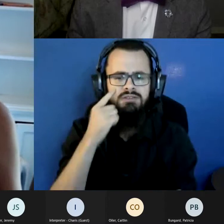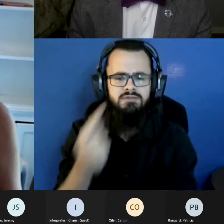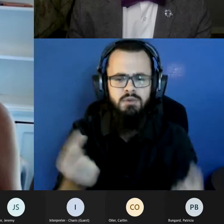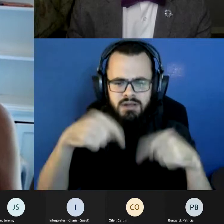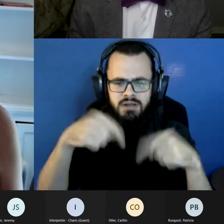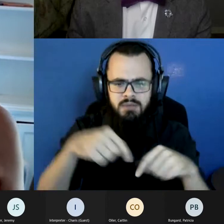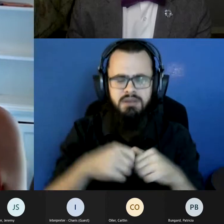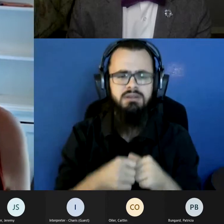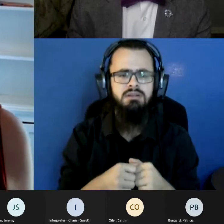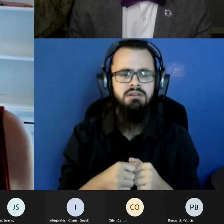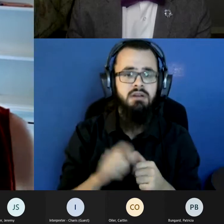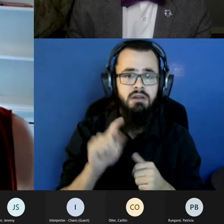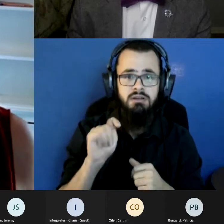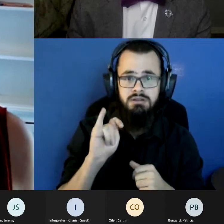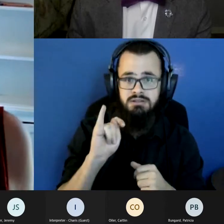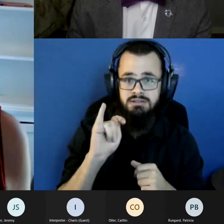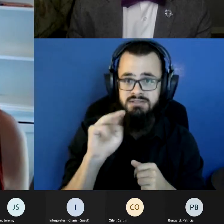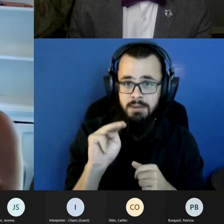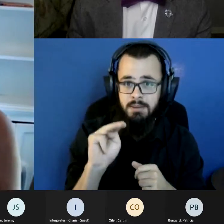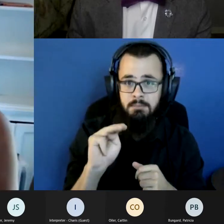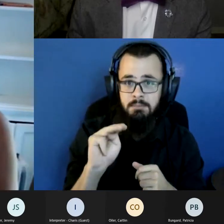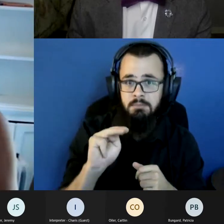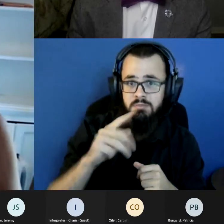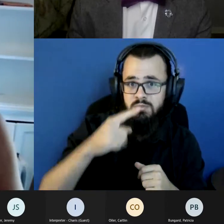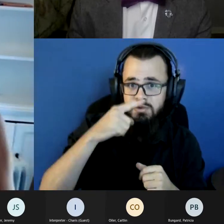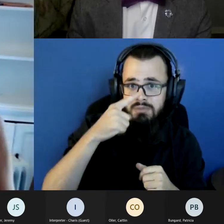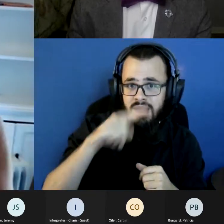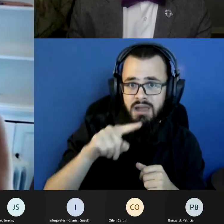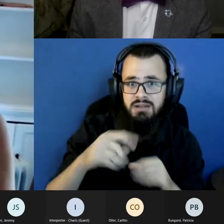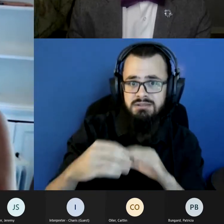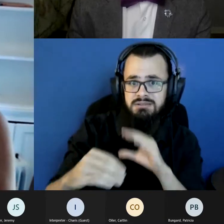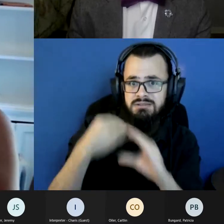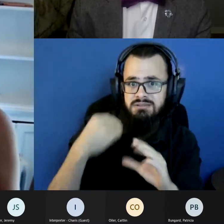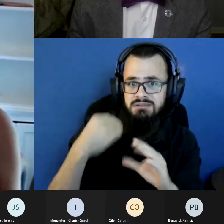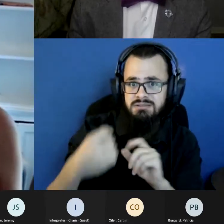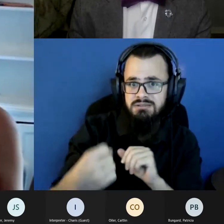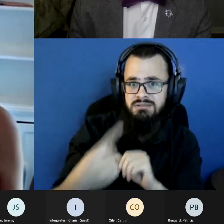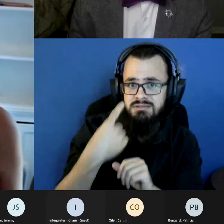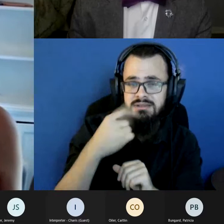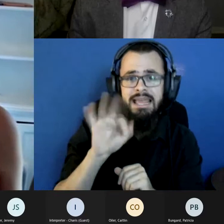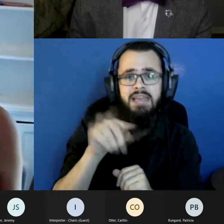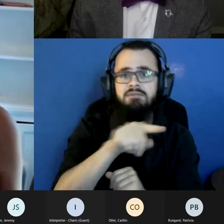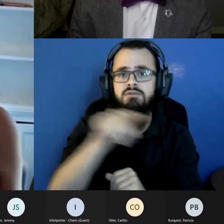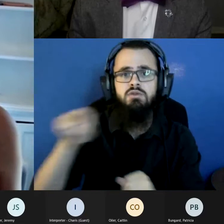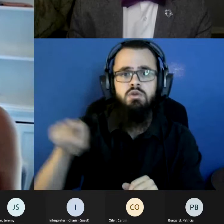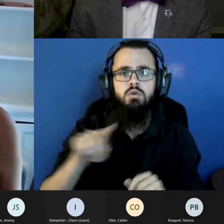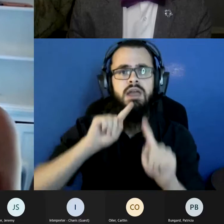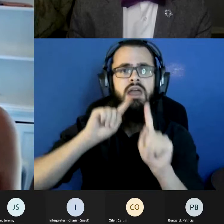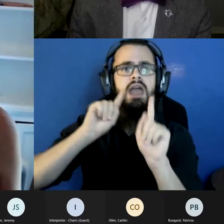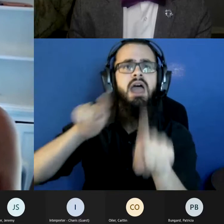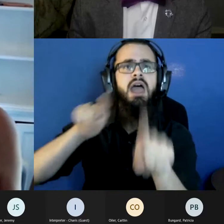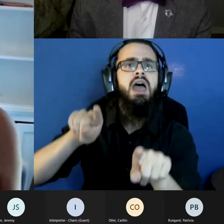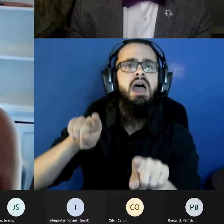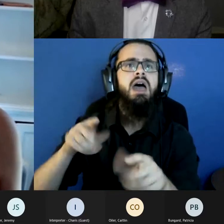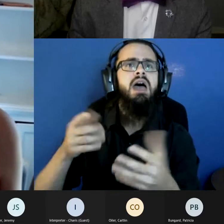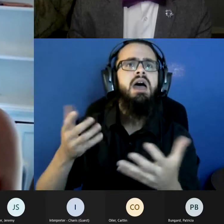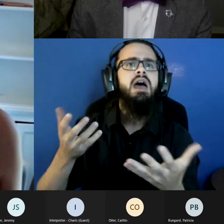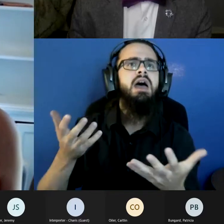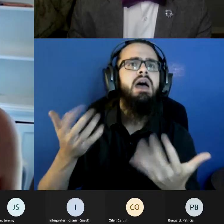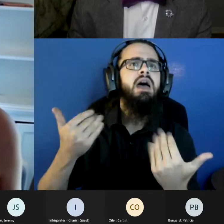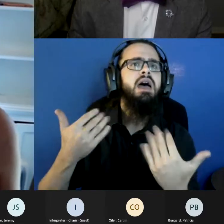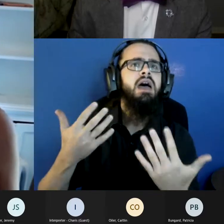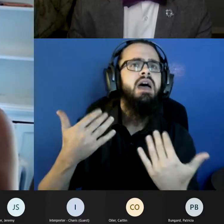And Tim, why don't you shoot me a message? Anyone who didn't get a question answered, please send me a